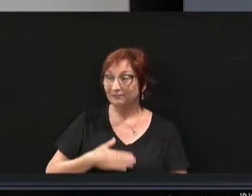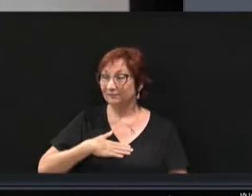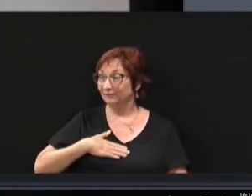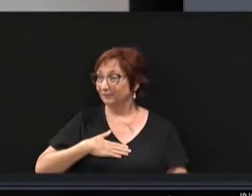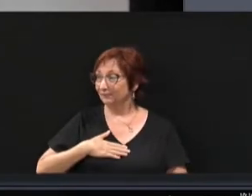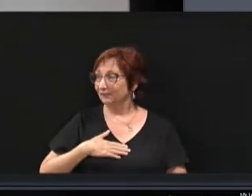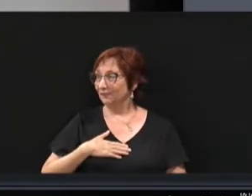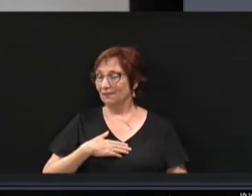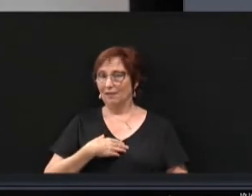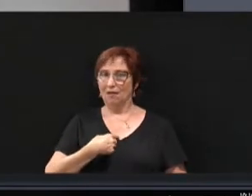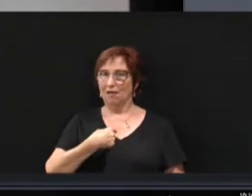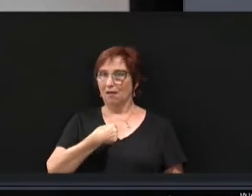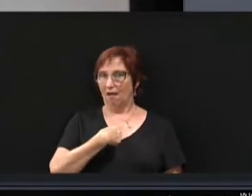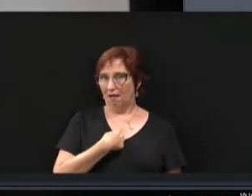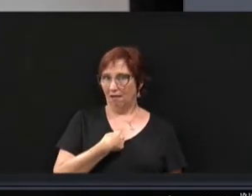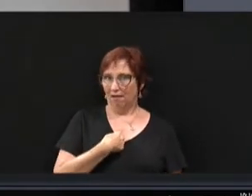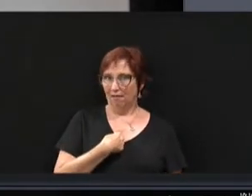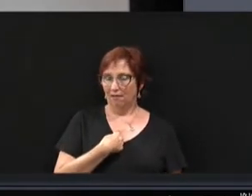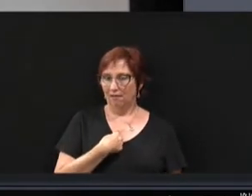I